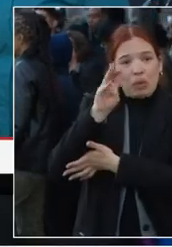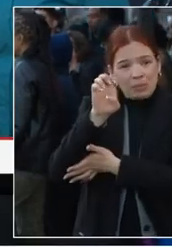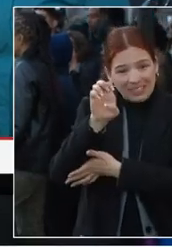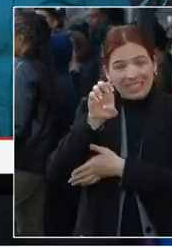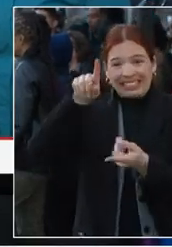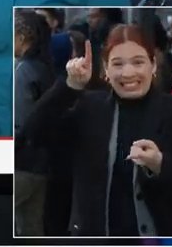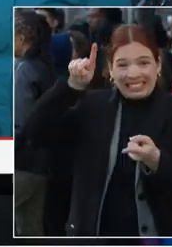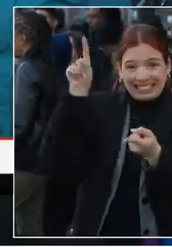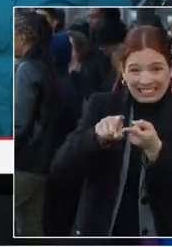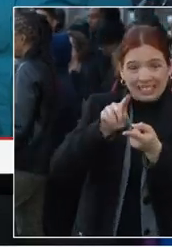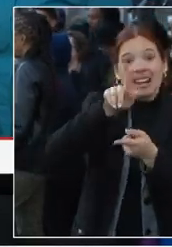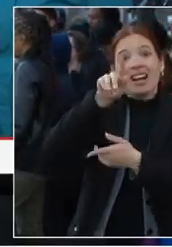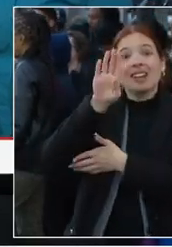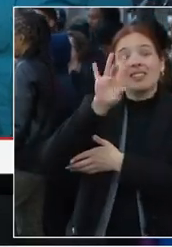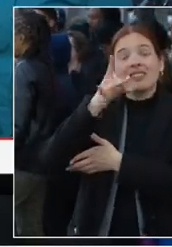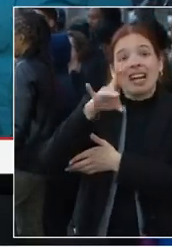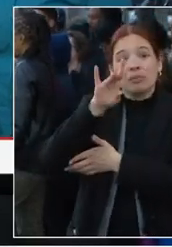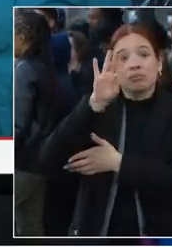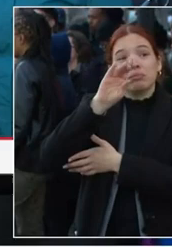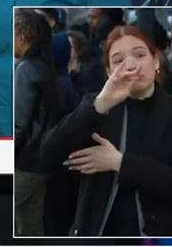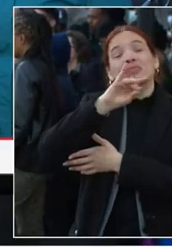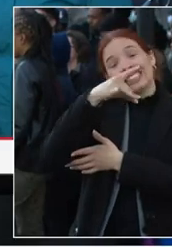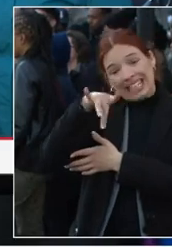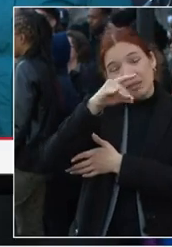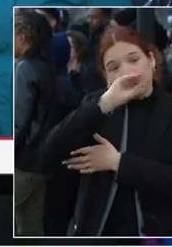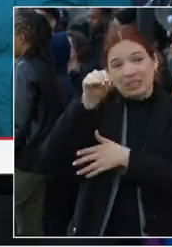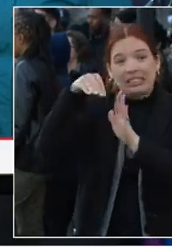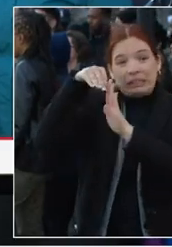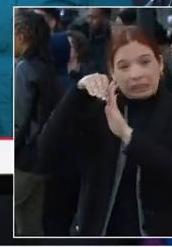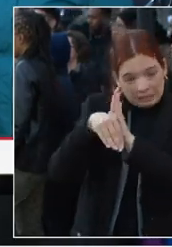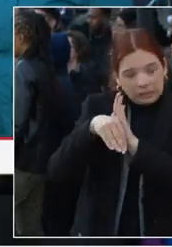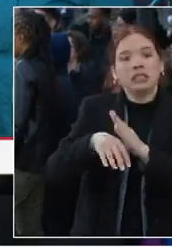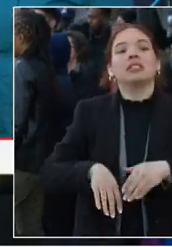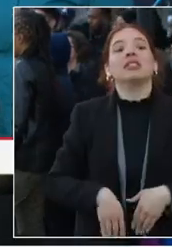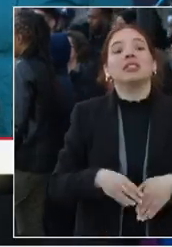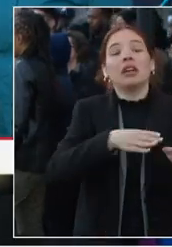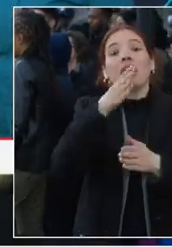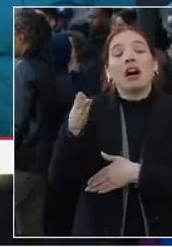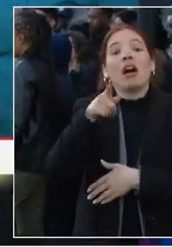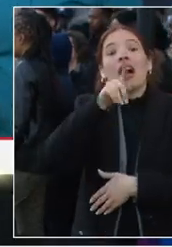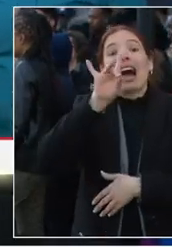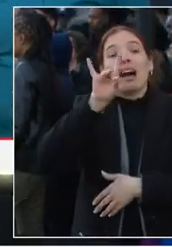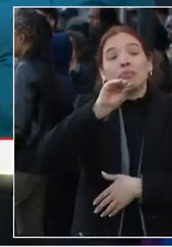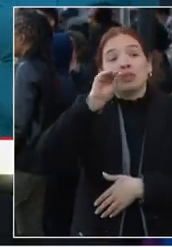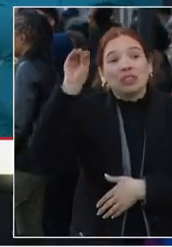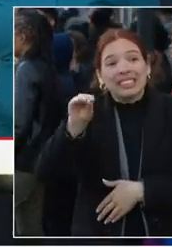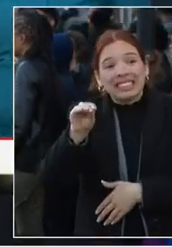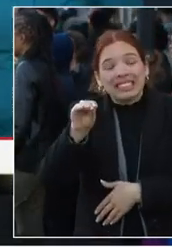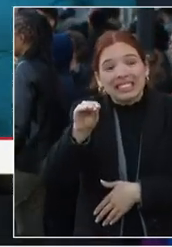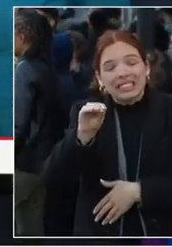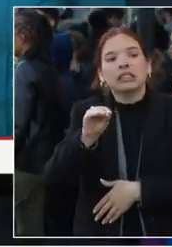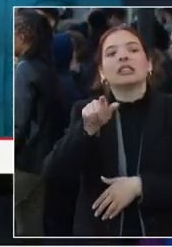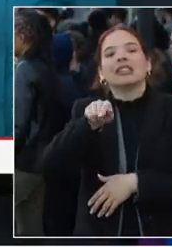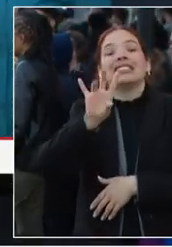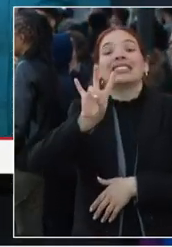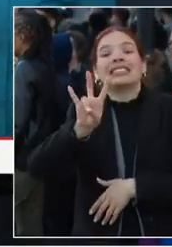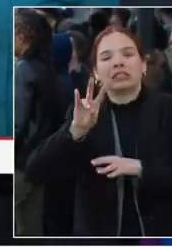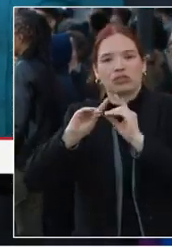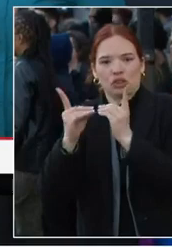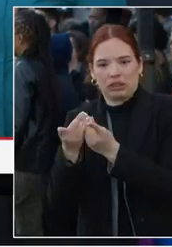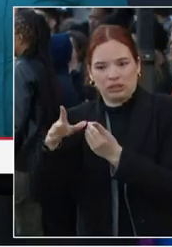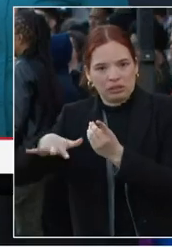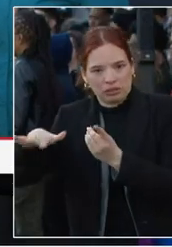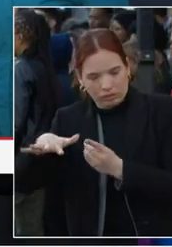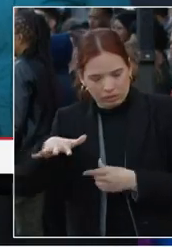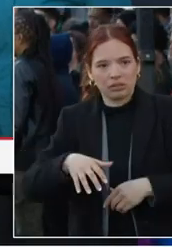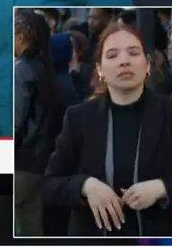8% reduction in violent crime in 7D. Still, we are all very concerned about any